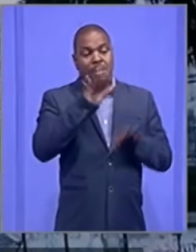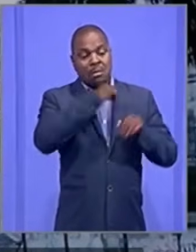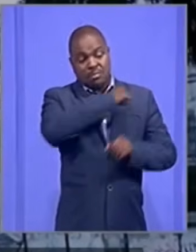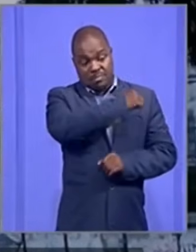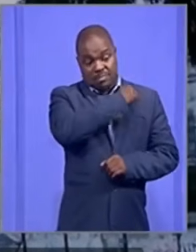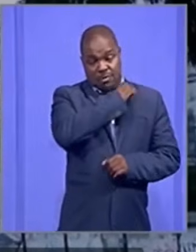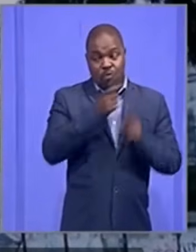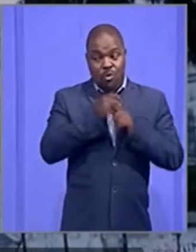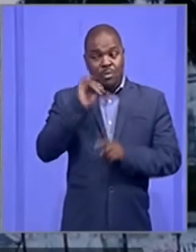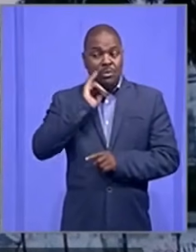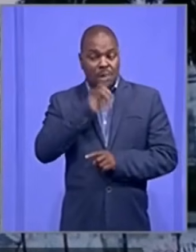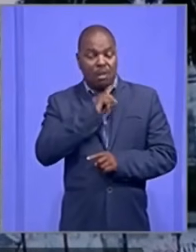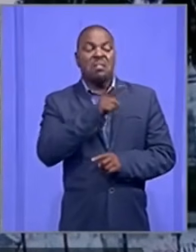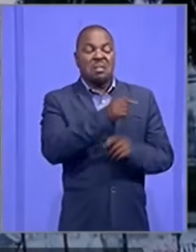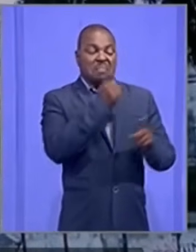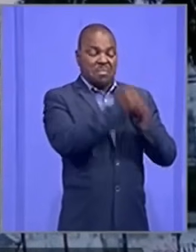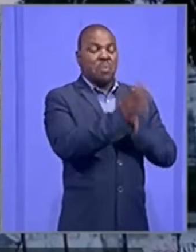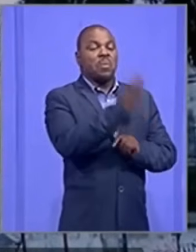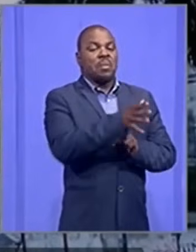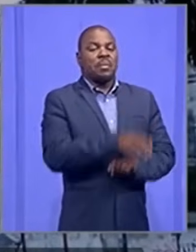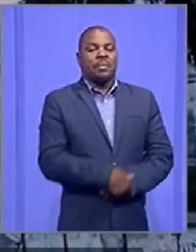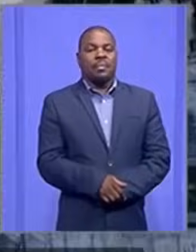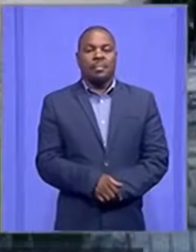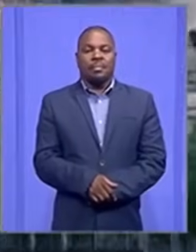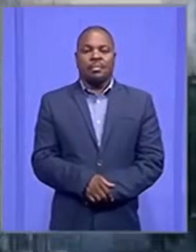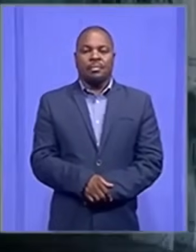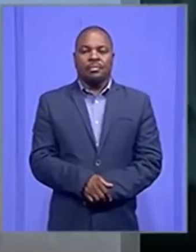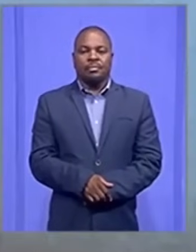Israel a wa swere go botsutsa.